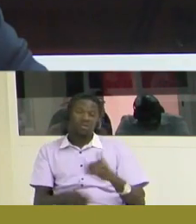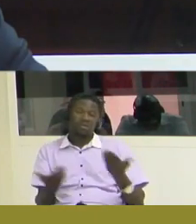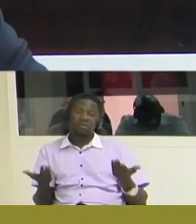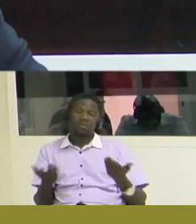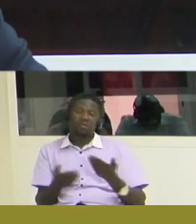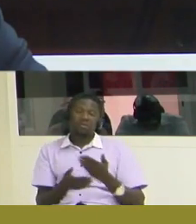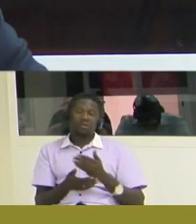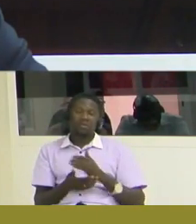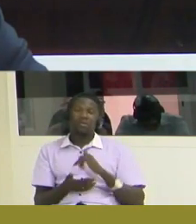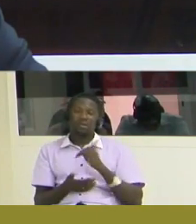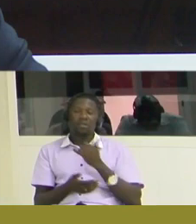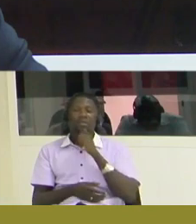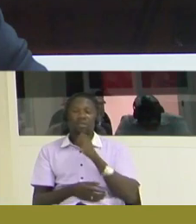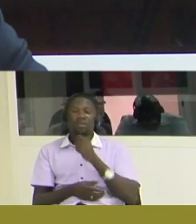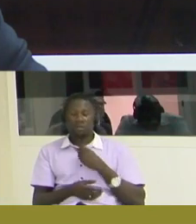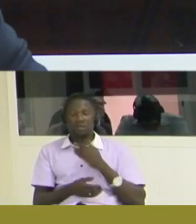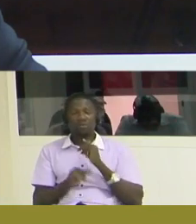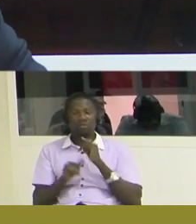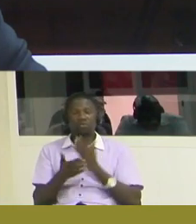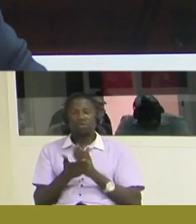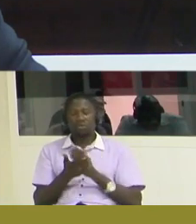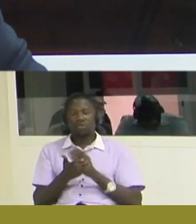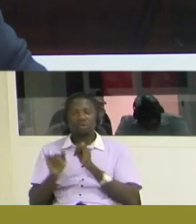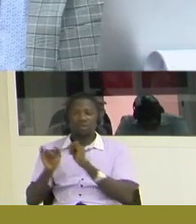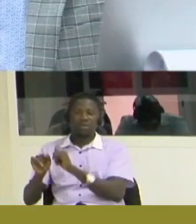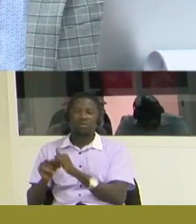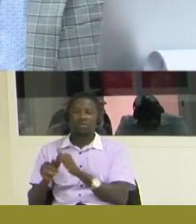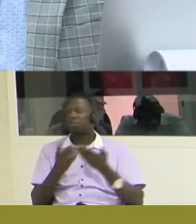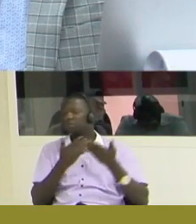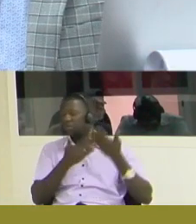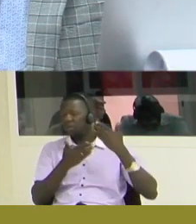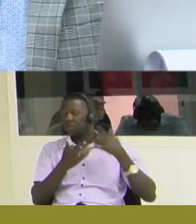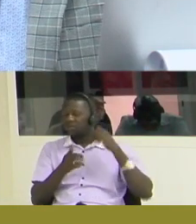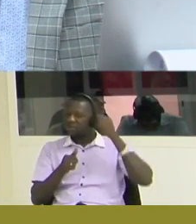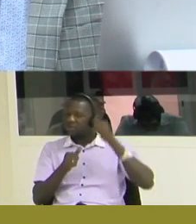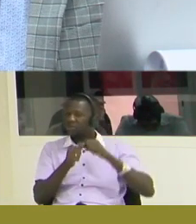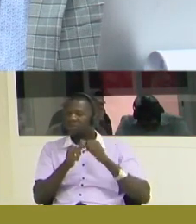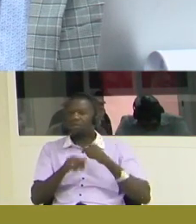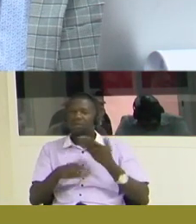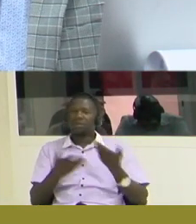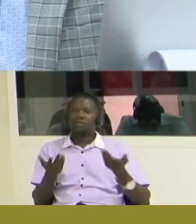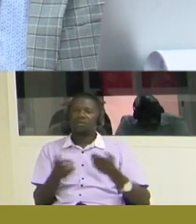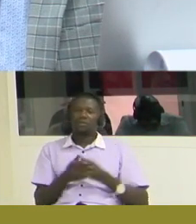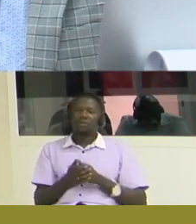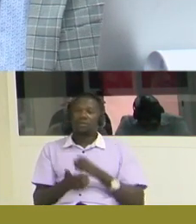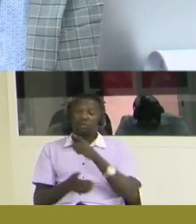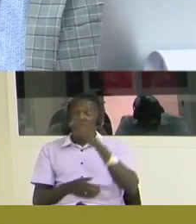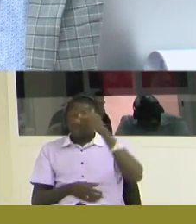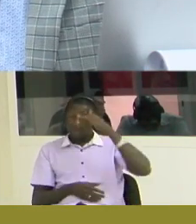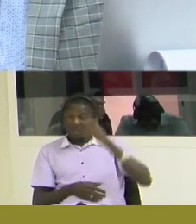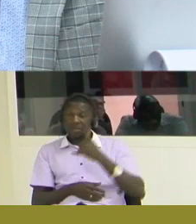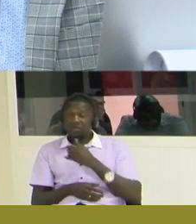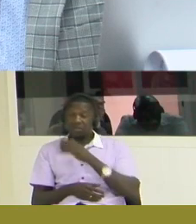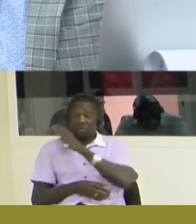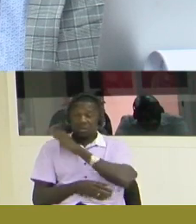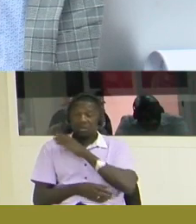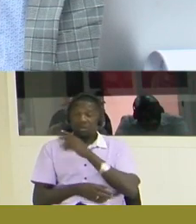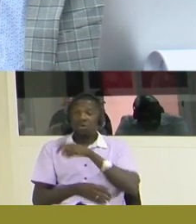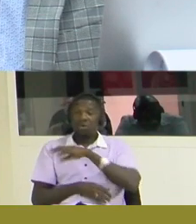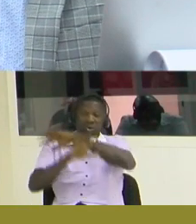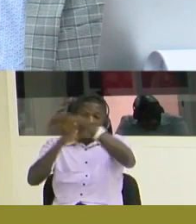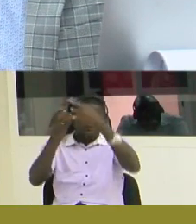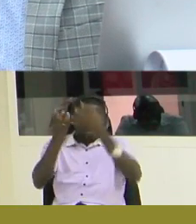quite awhile I cannot remember the duration do you agree that as a cancel all of you are responsible for making that